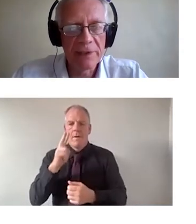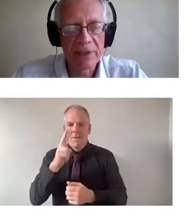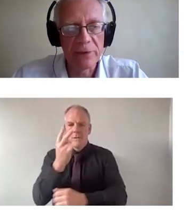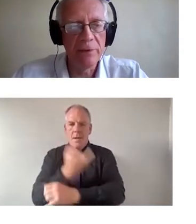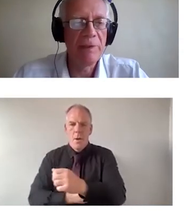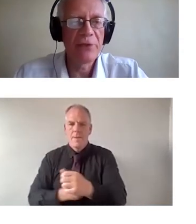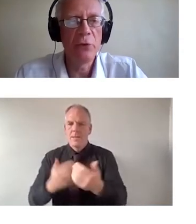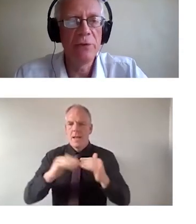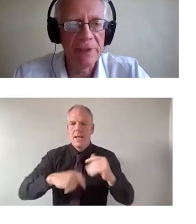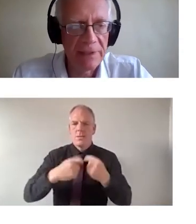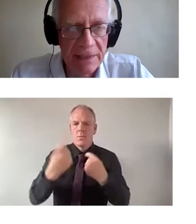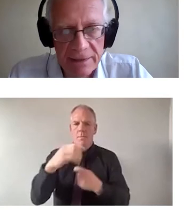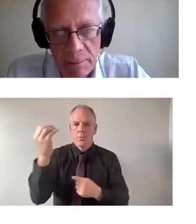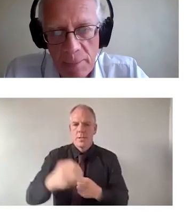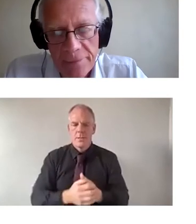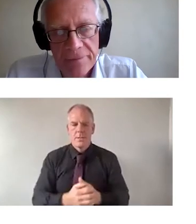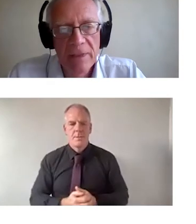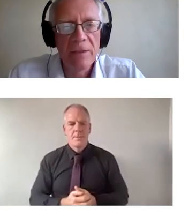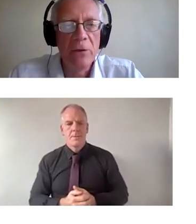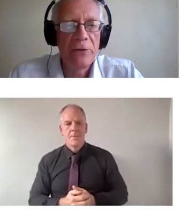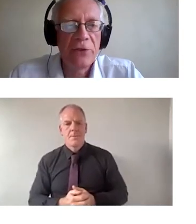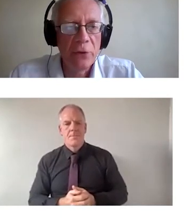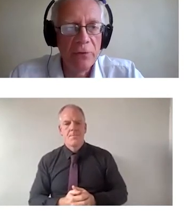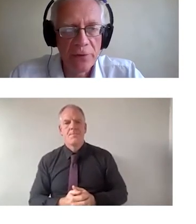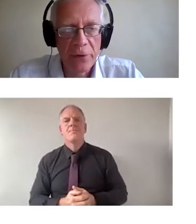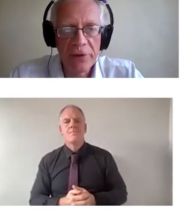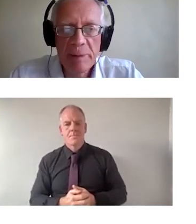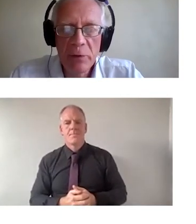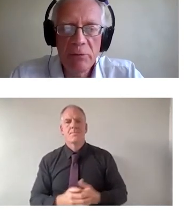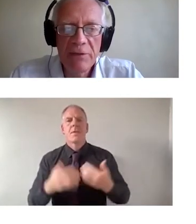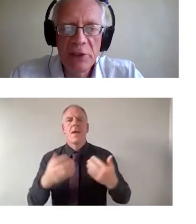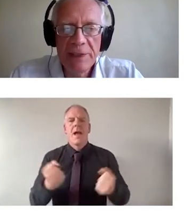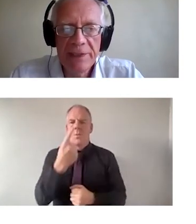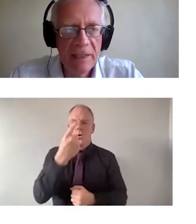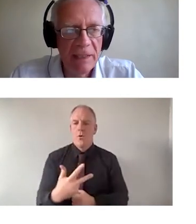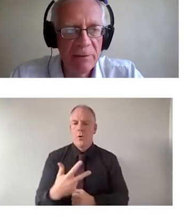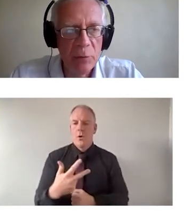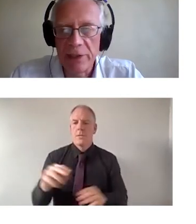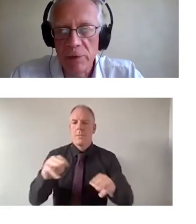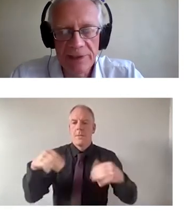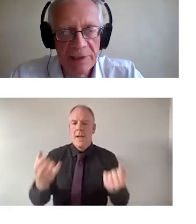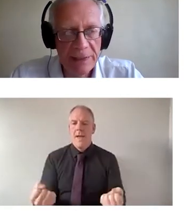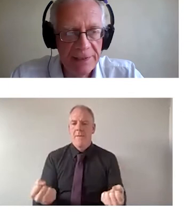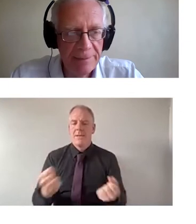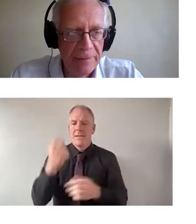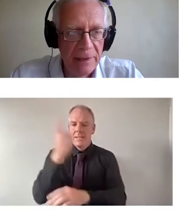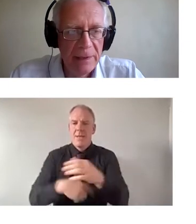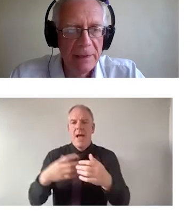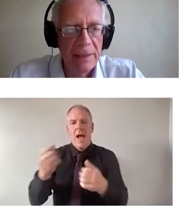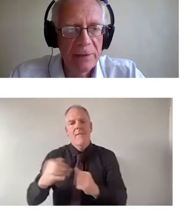as well, you know, that we've shown that just over a third of people who have disability have more than one